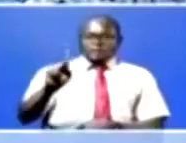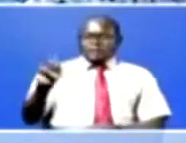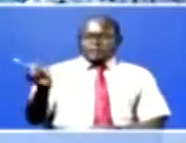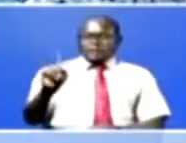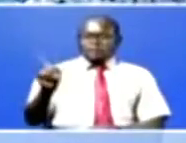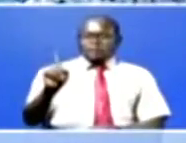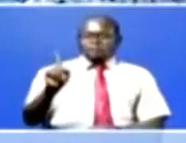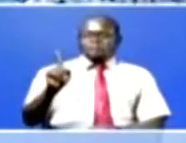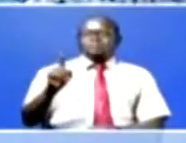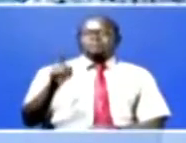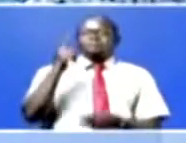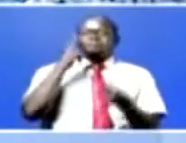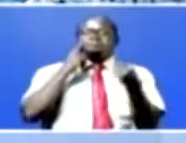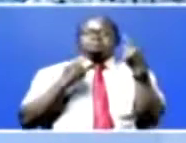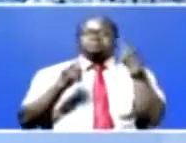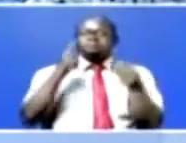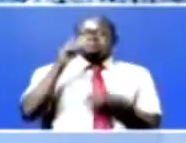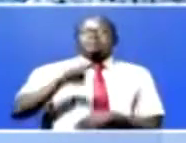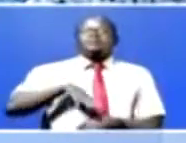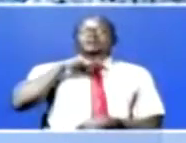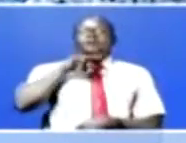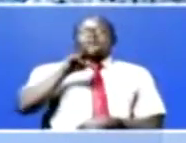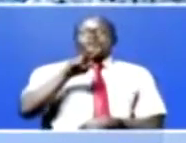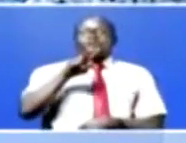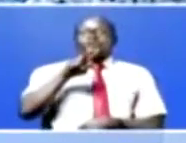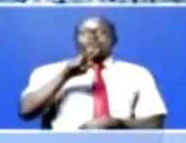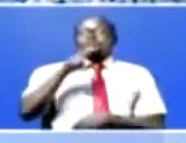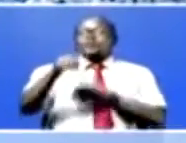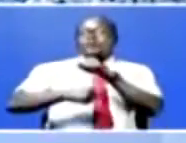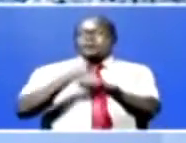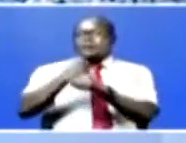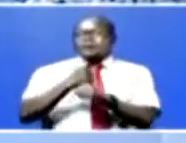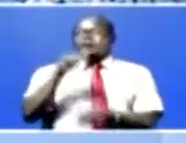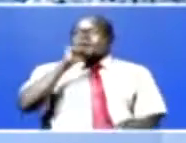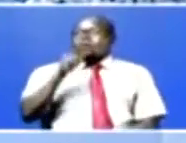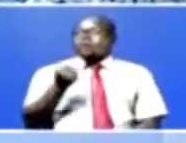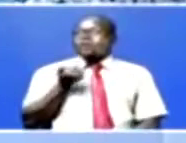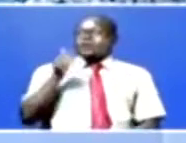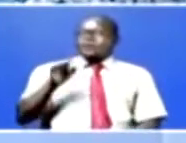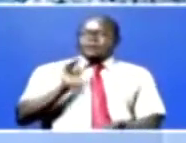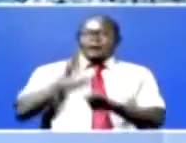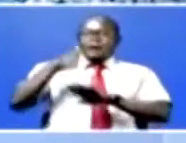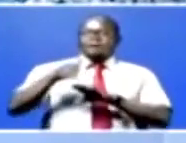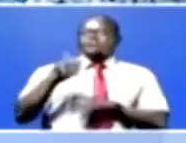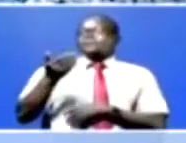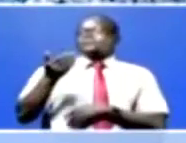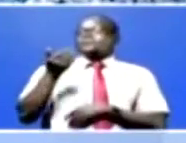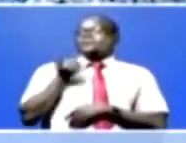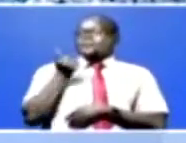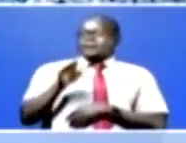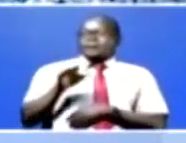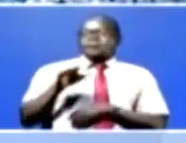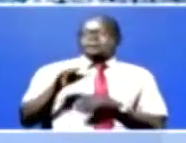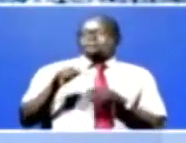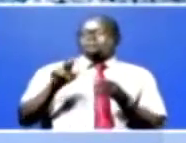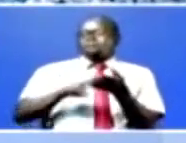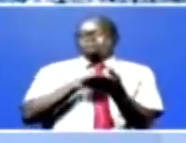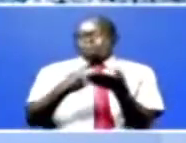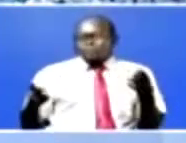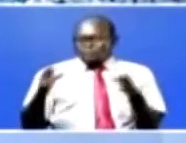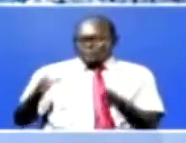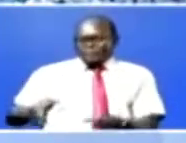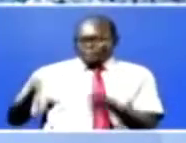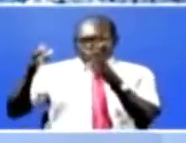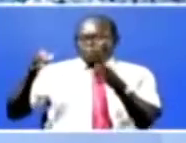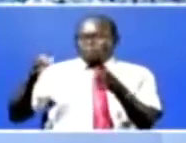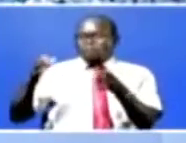Nairobi is mourning the death of their two-year-old daughter after the child fell in a septic tank. Melchizedek Oyugi and his wife,